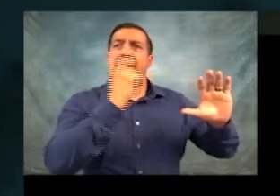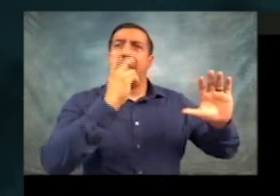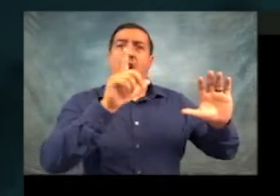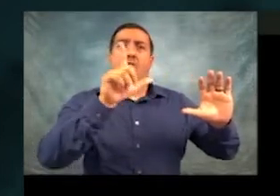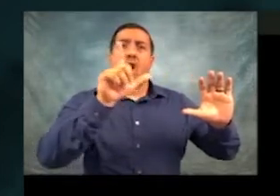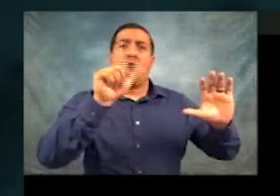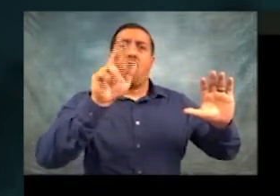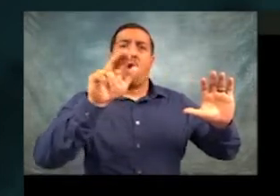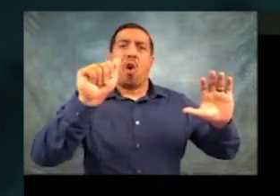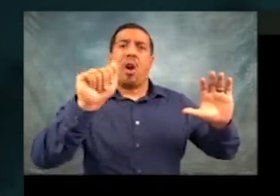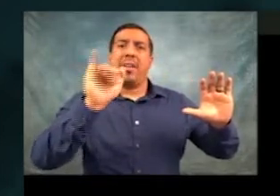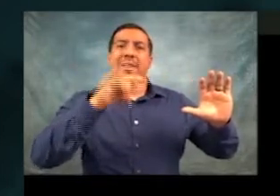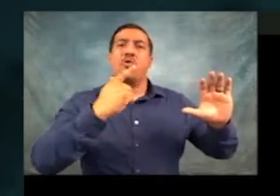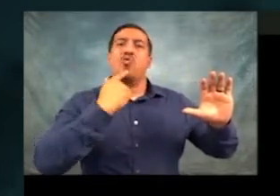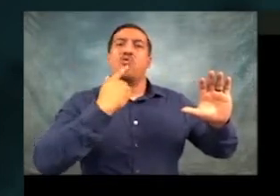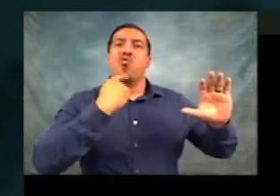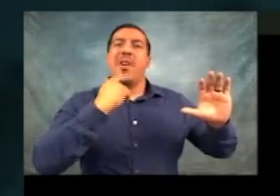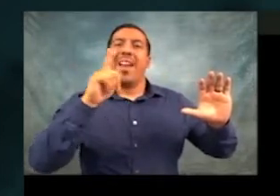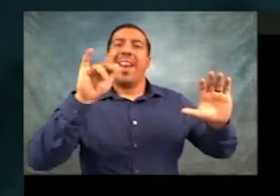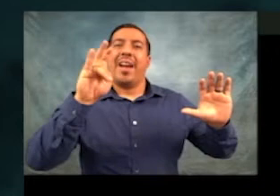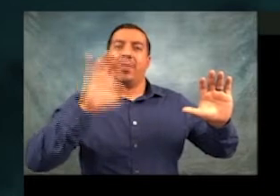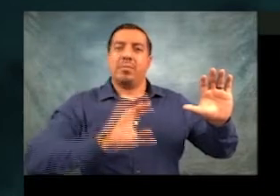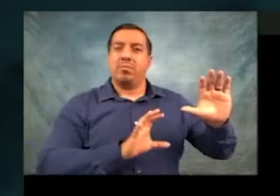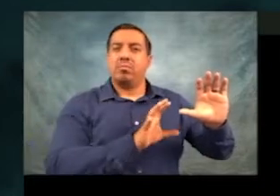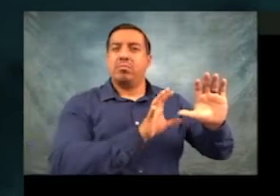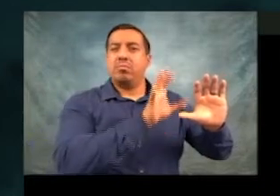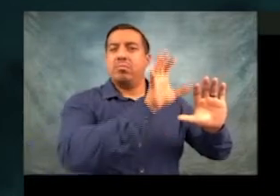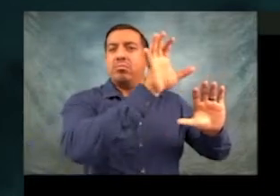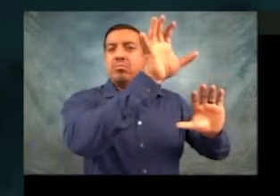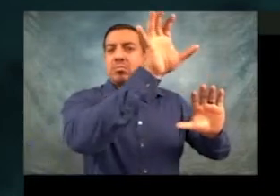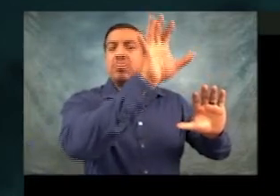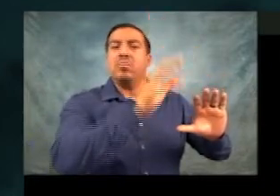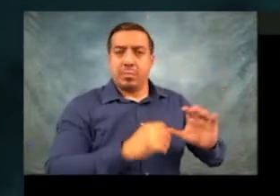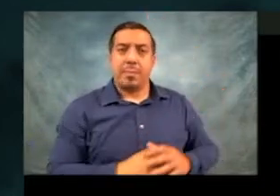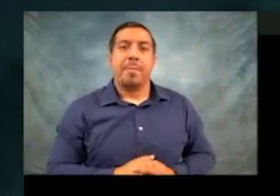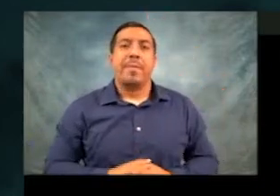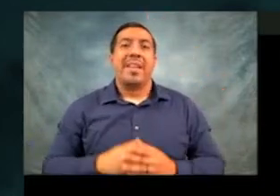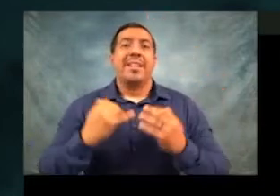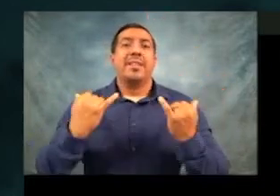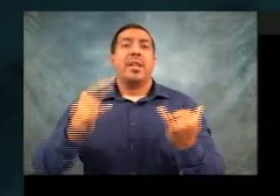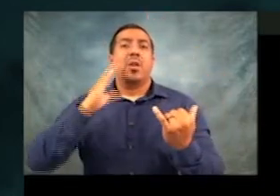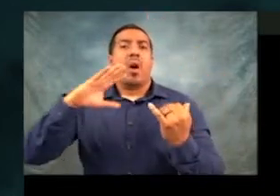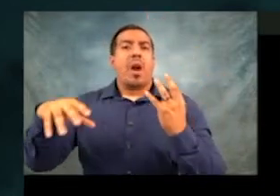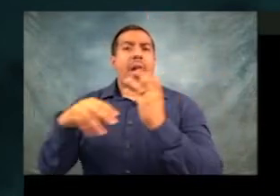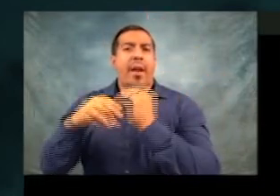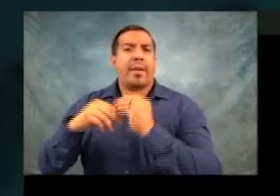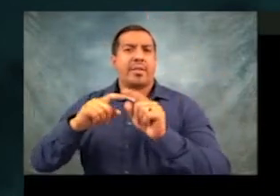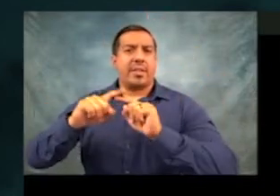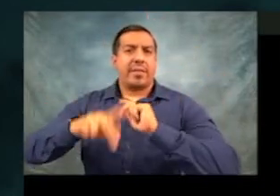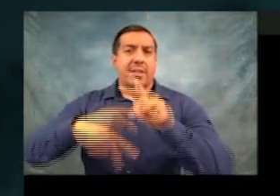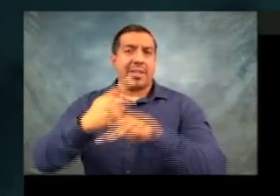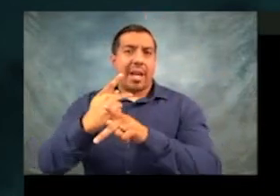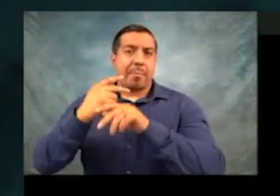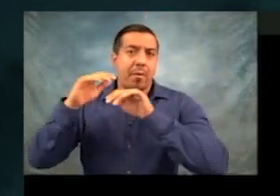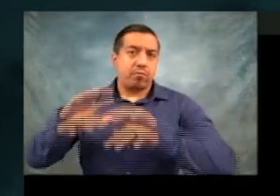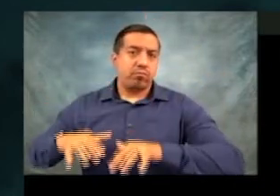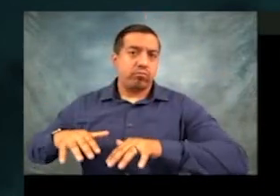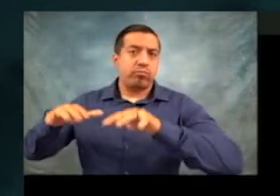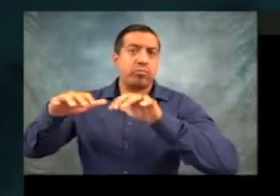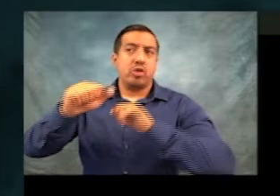in the red line here. So now I'm going to start adding other components of the flooding so you can see the